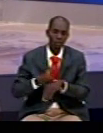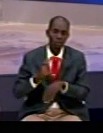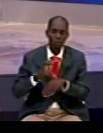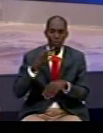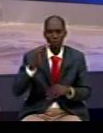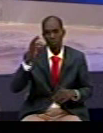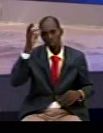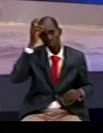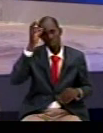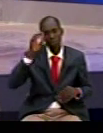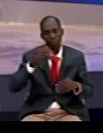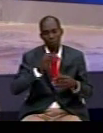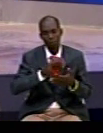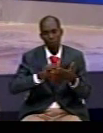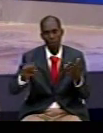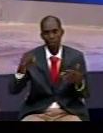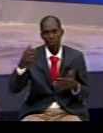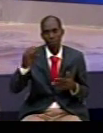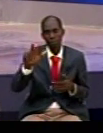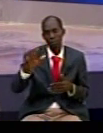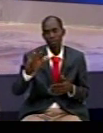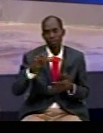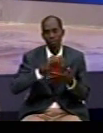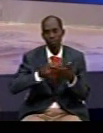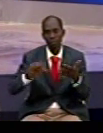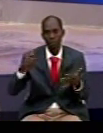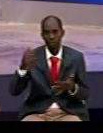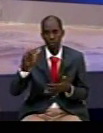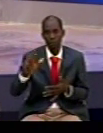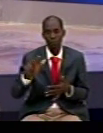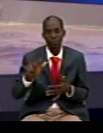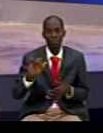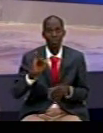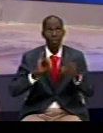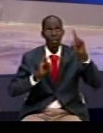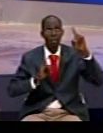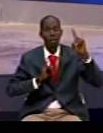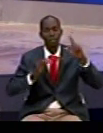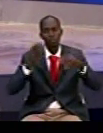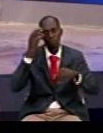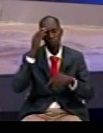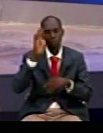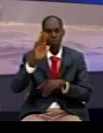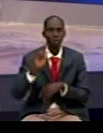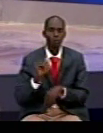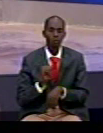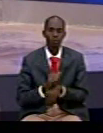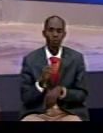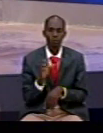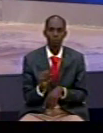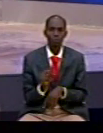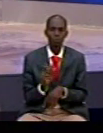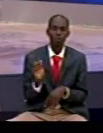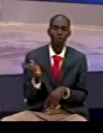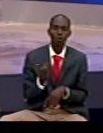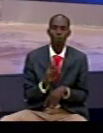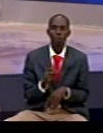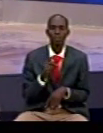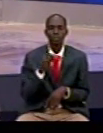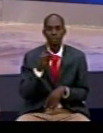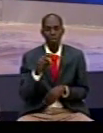verse 13. In verse 13, I know thy works where